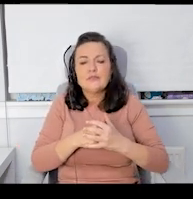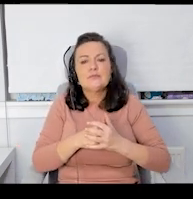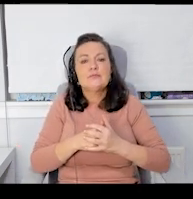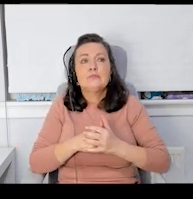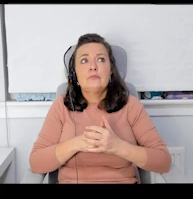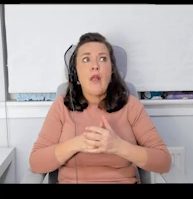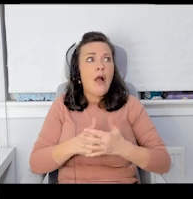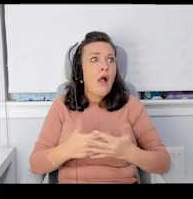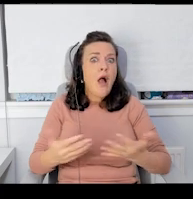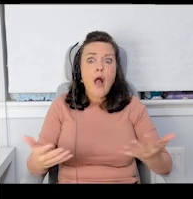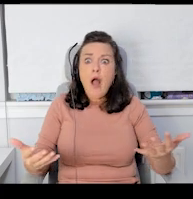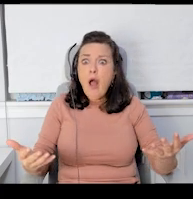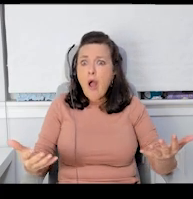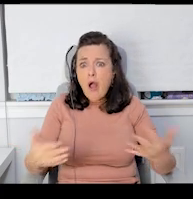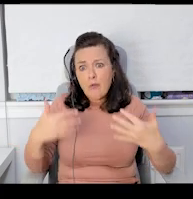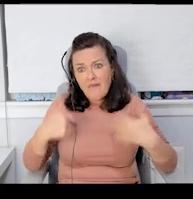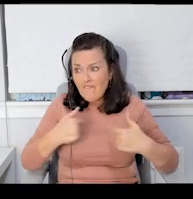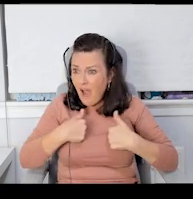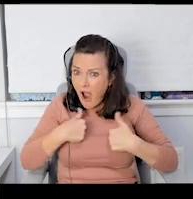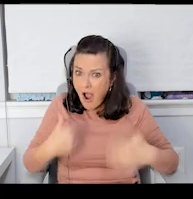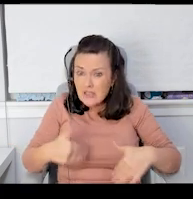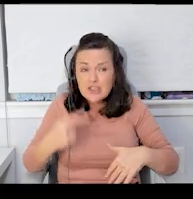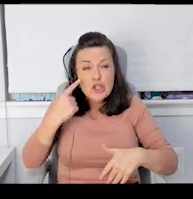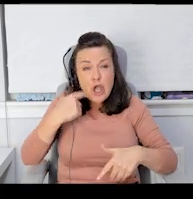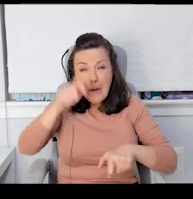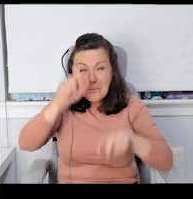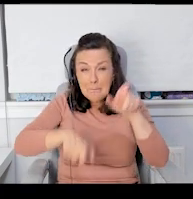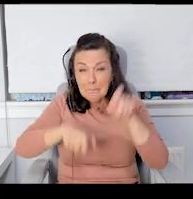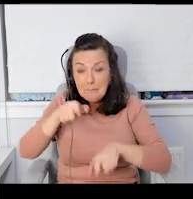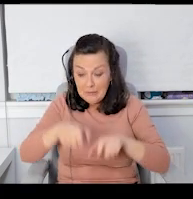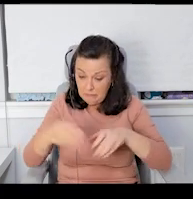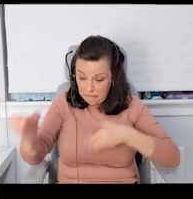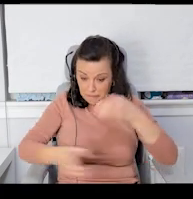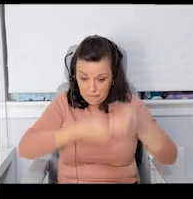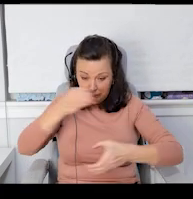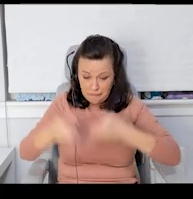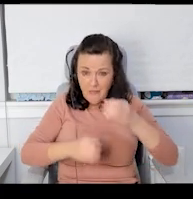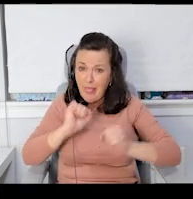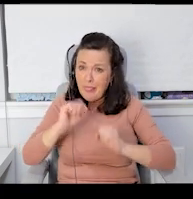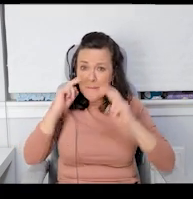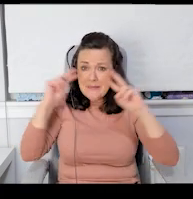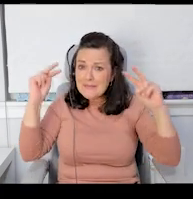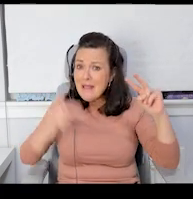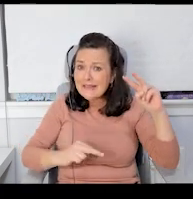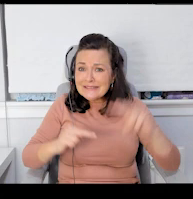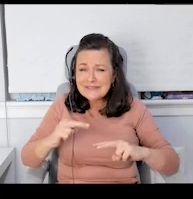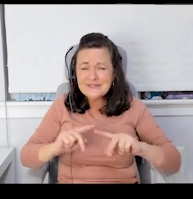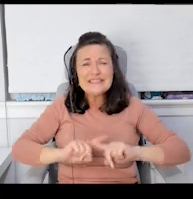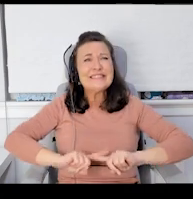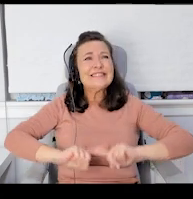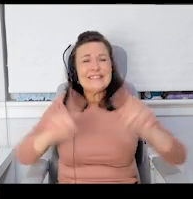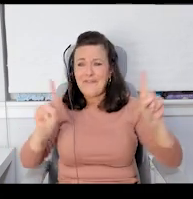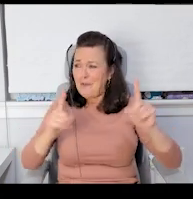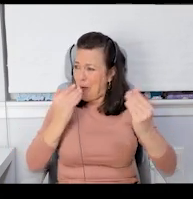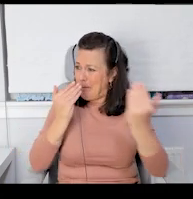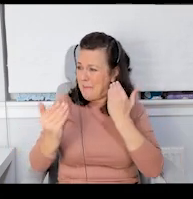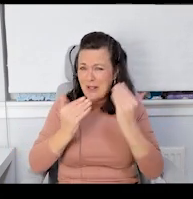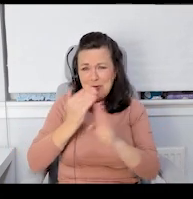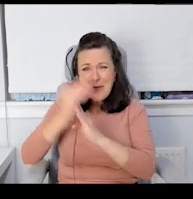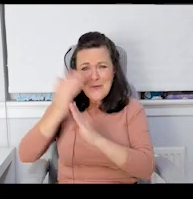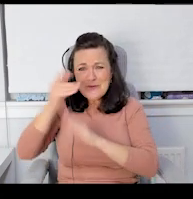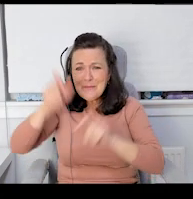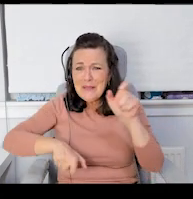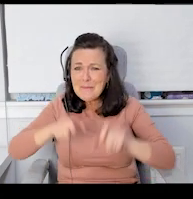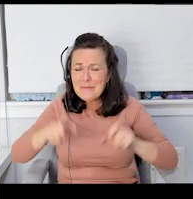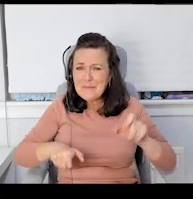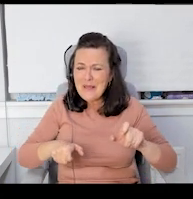people see the world a completely different way to someone who's in their 40s or 50s. They've got new ways of thinking about doing